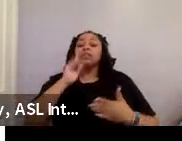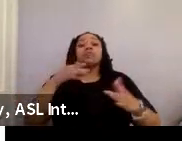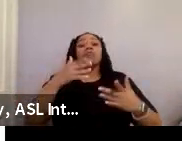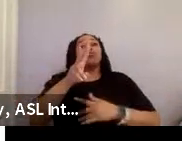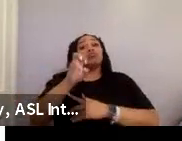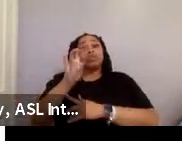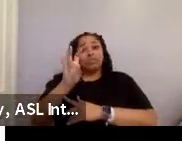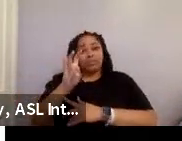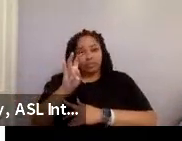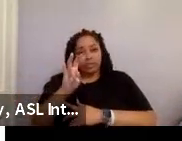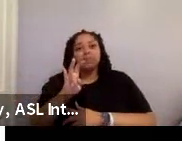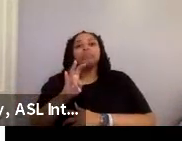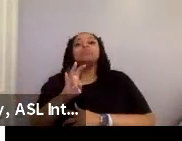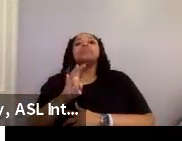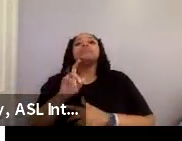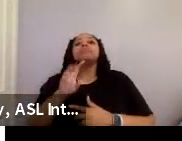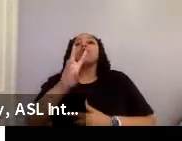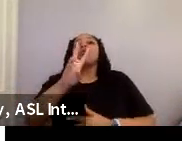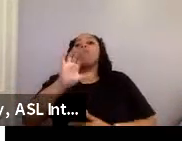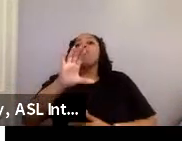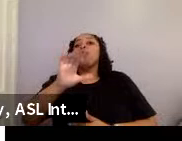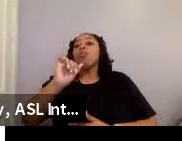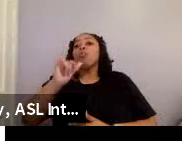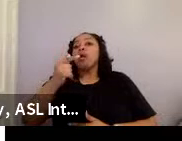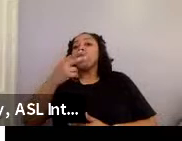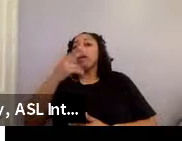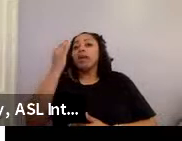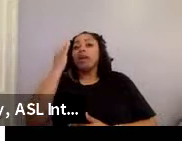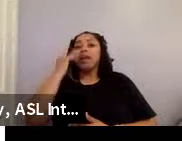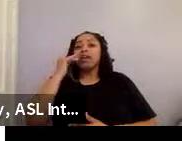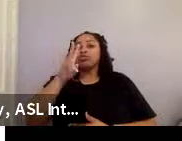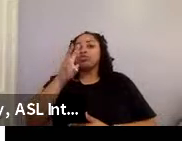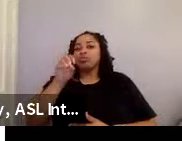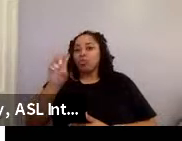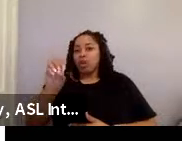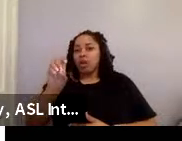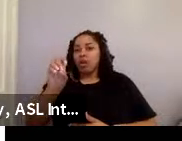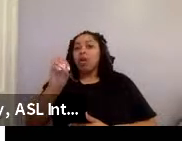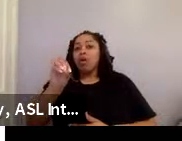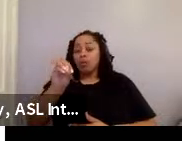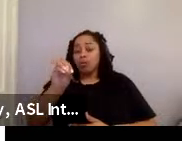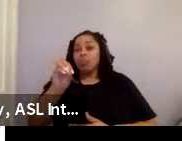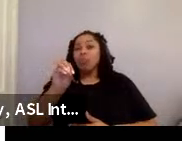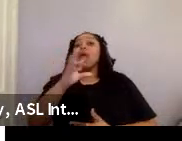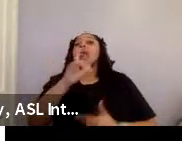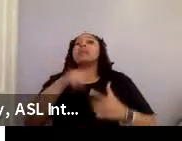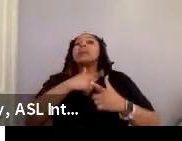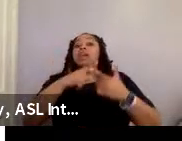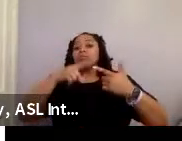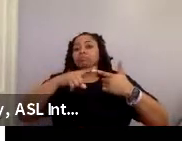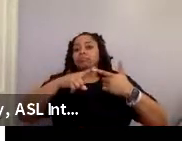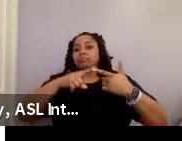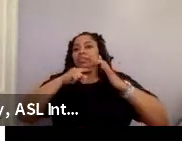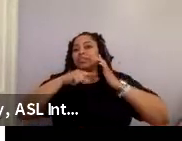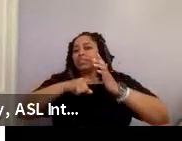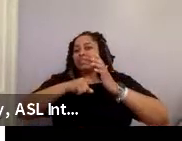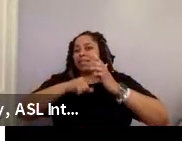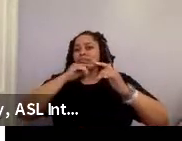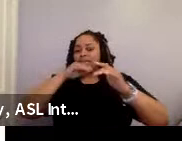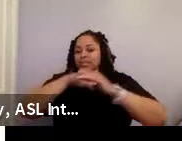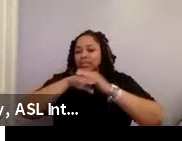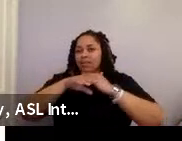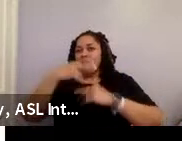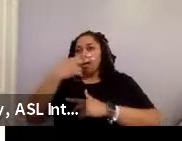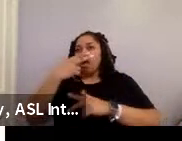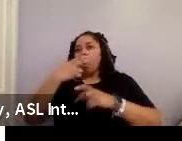2017, and the WCAG 2.0 success criteria and conformance requirements. Then we will talk about examples of accessible